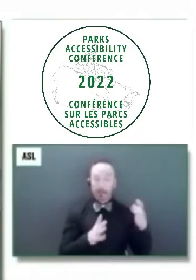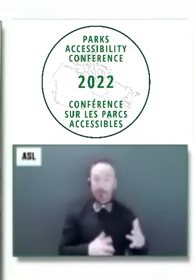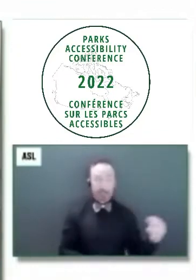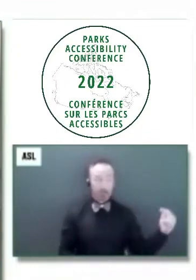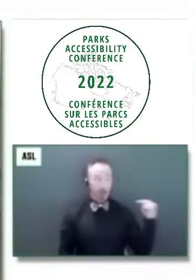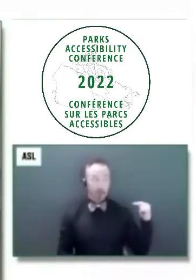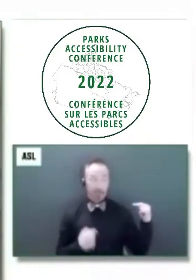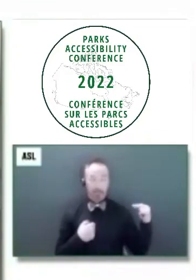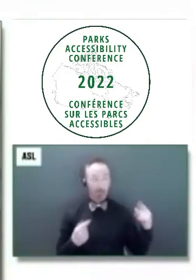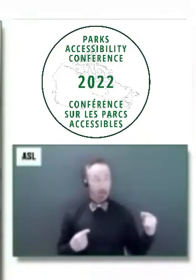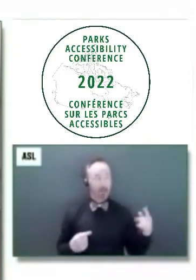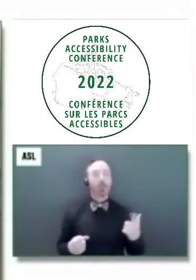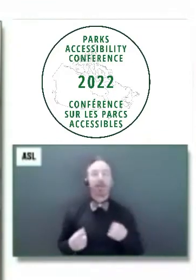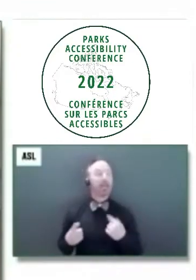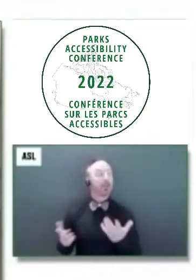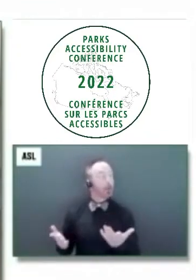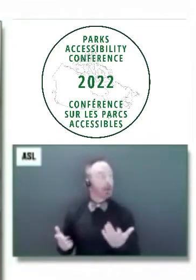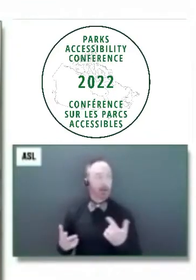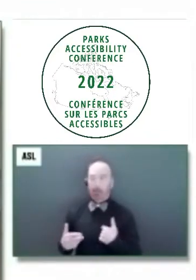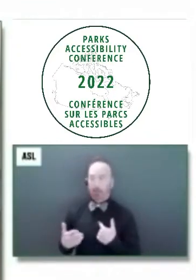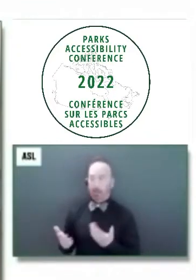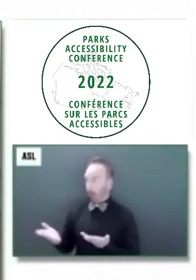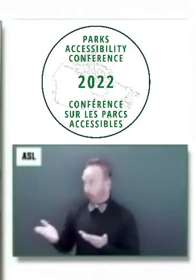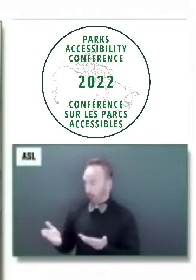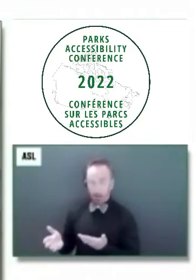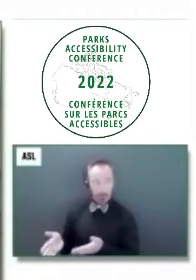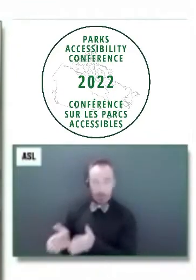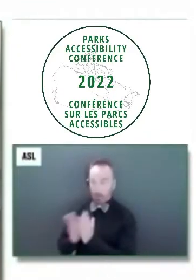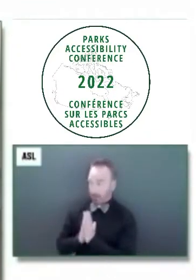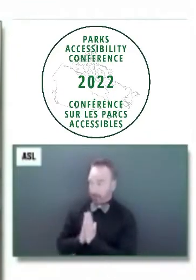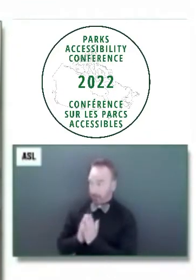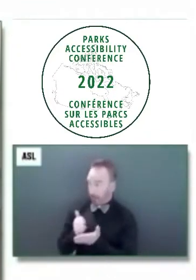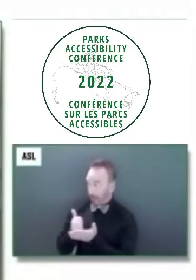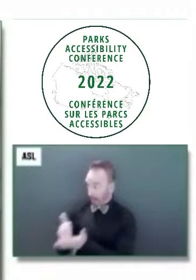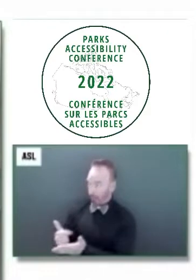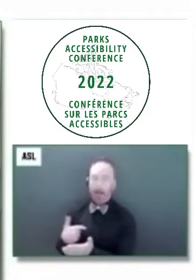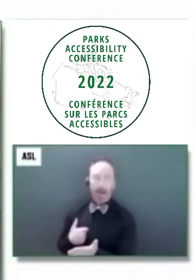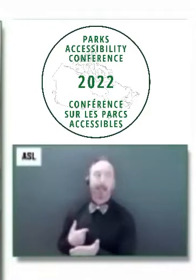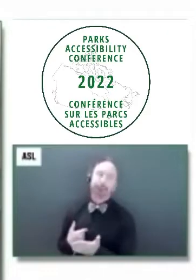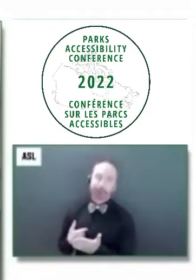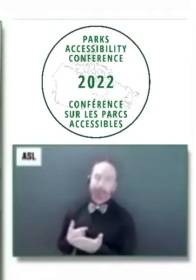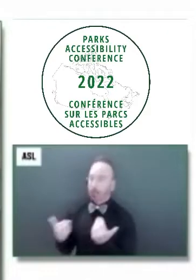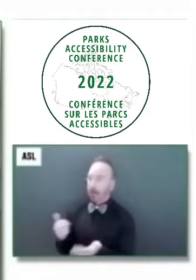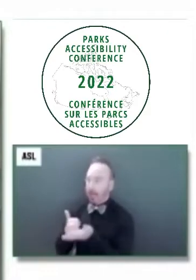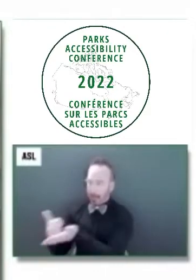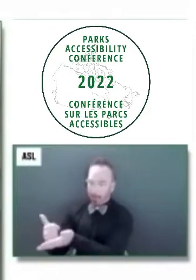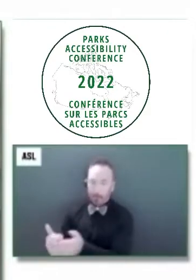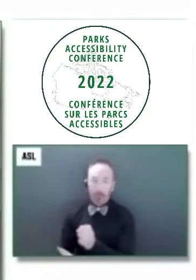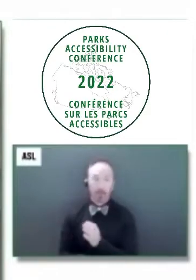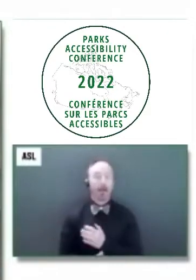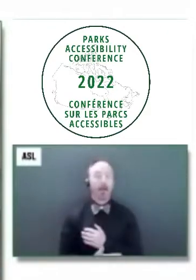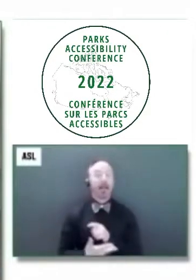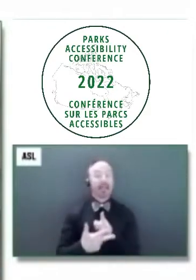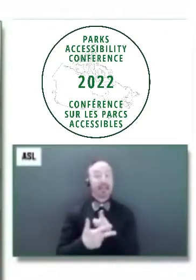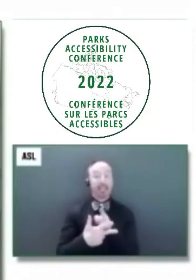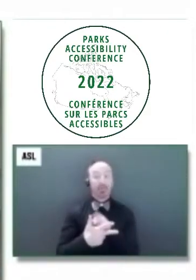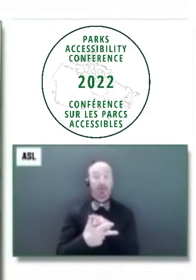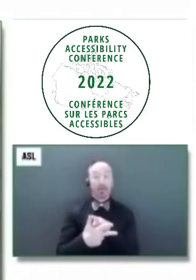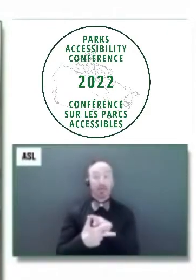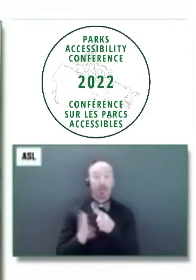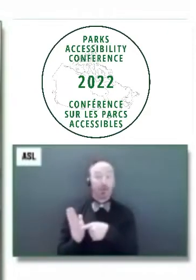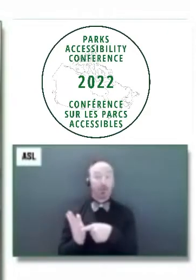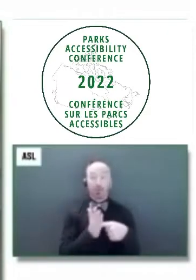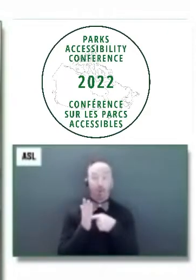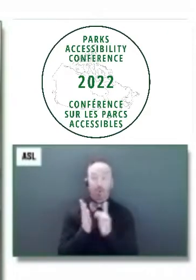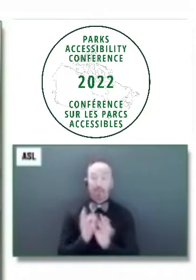ahead and offer the assistance requested. Coffee shop number one is also illustrative of an important distinction